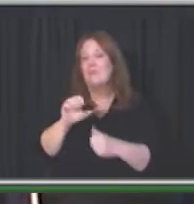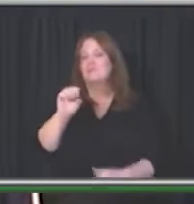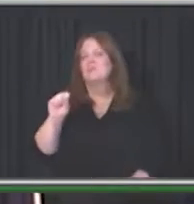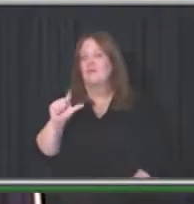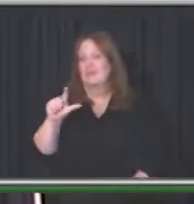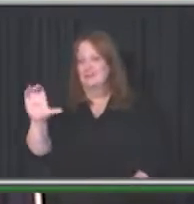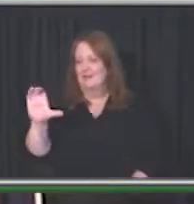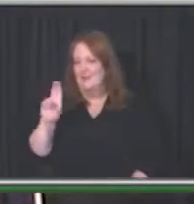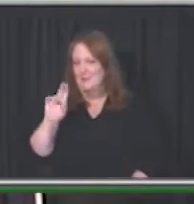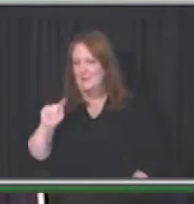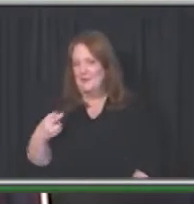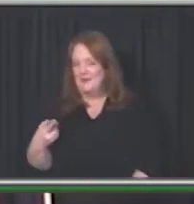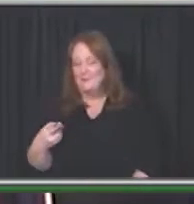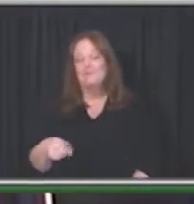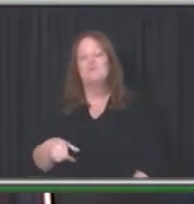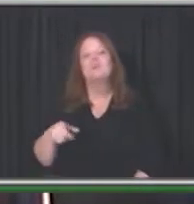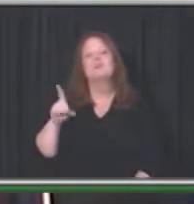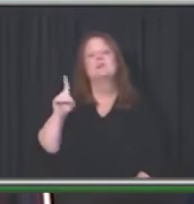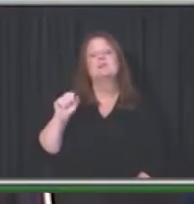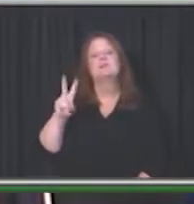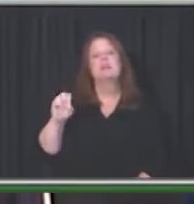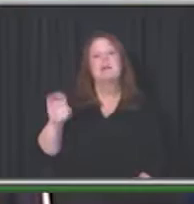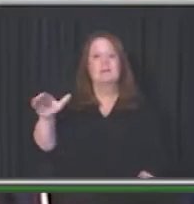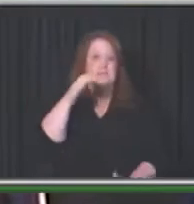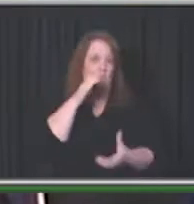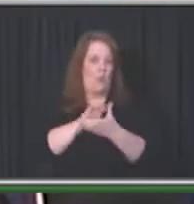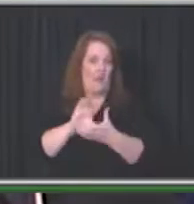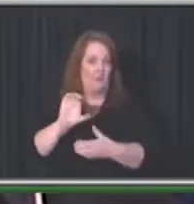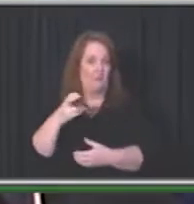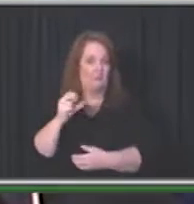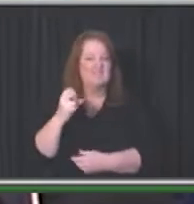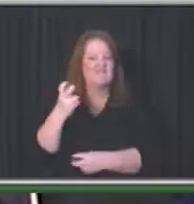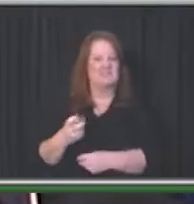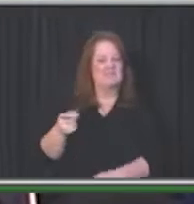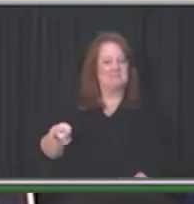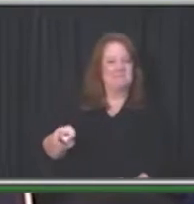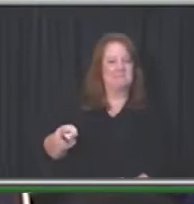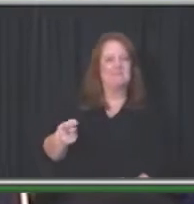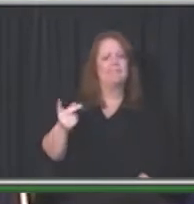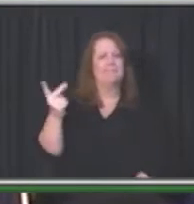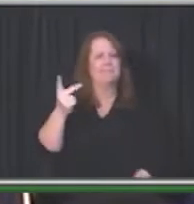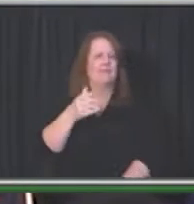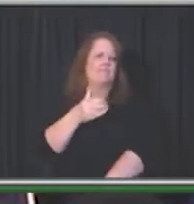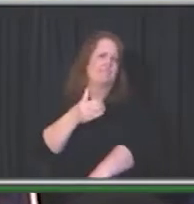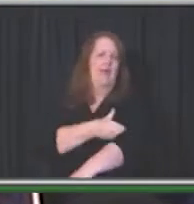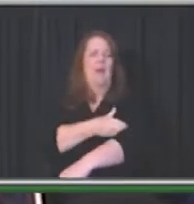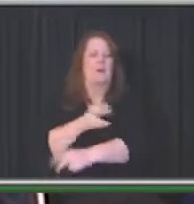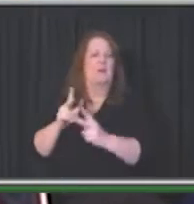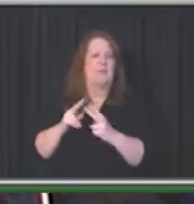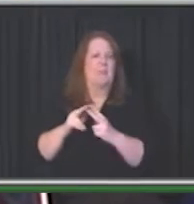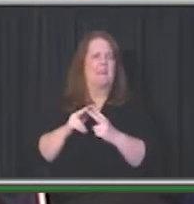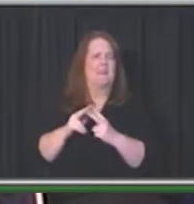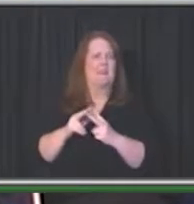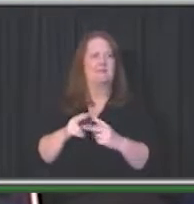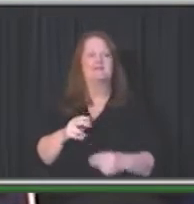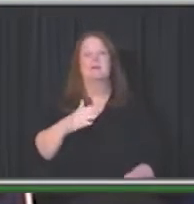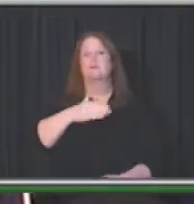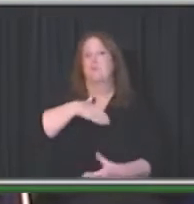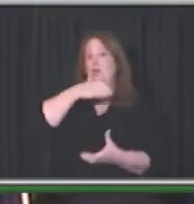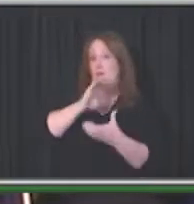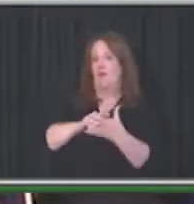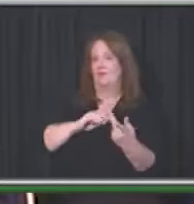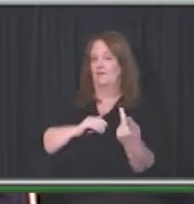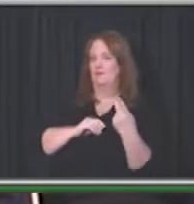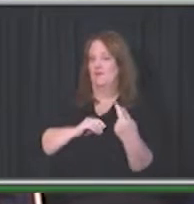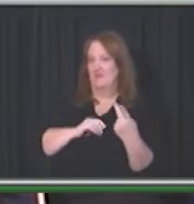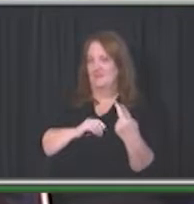Dave and his wife, Chris, over there, are a powerful couple with whom Jody, my wife, and I